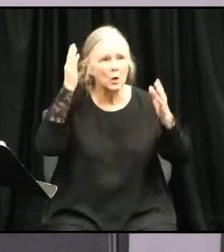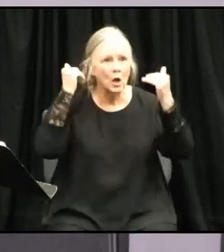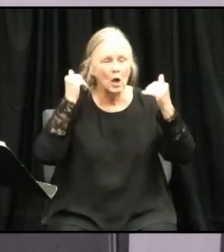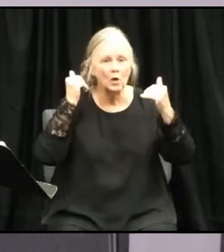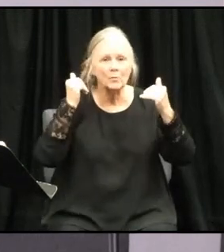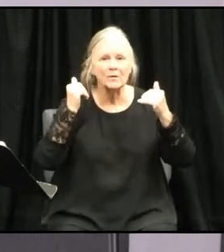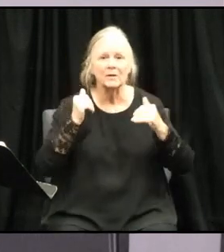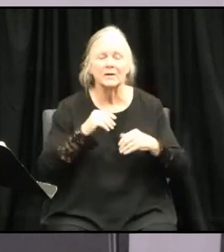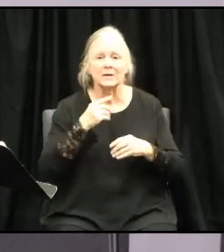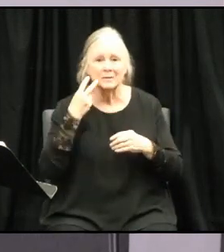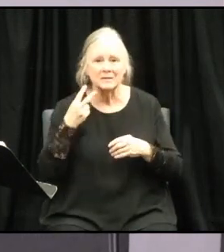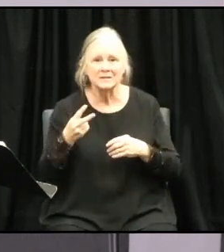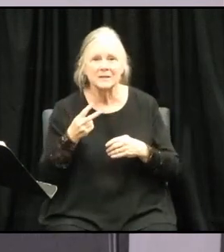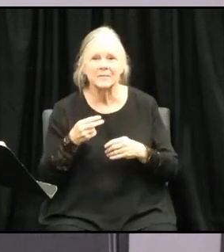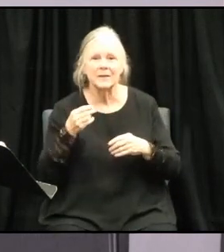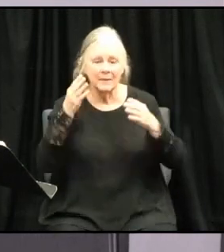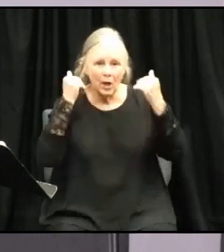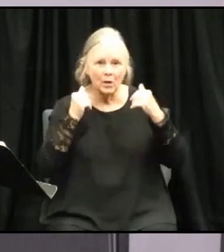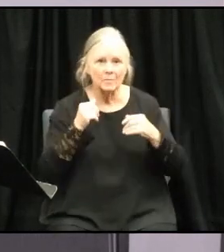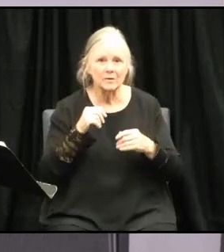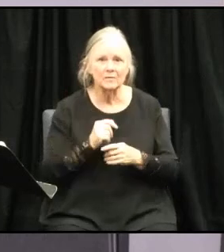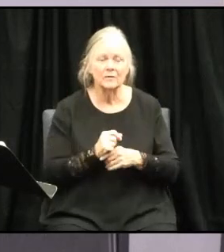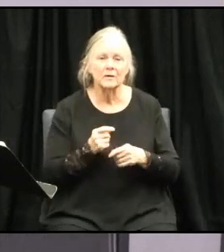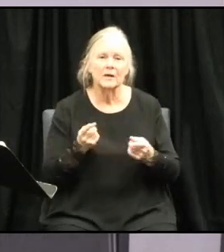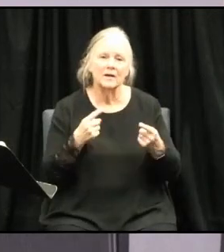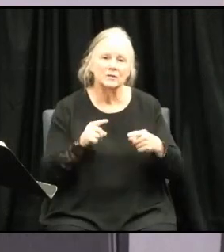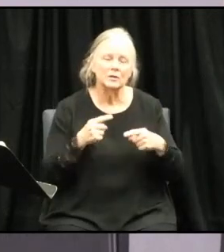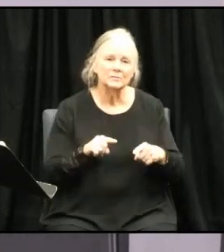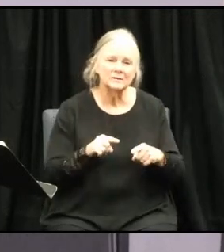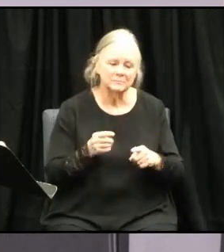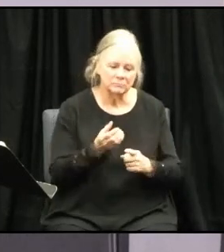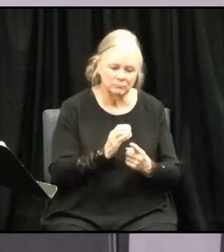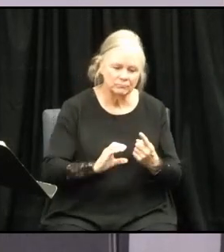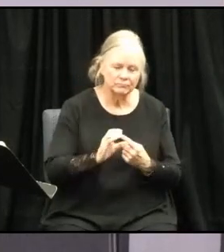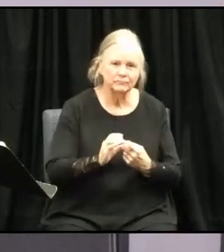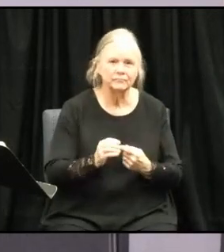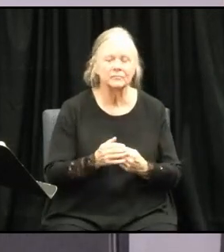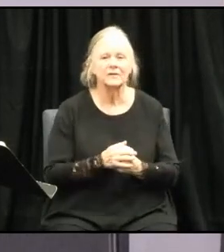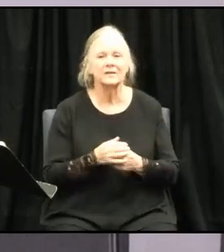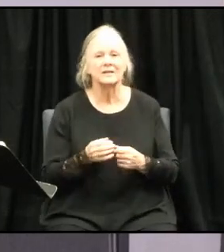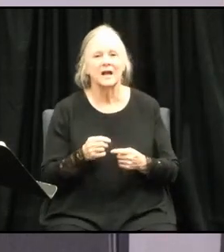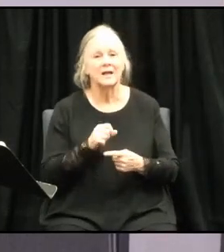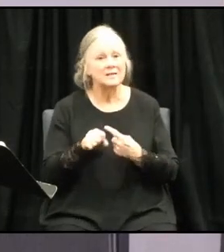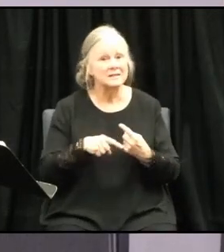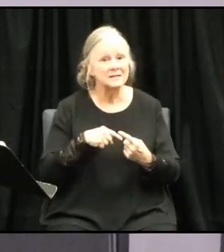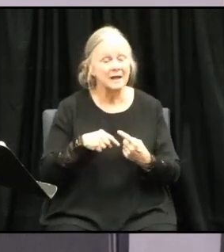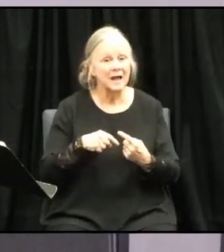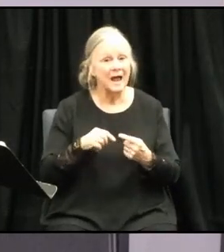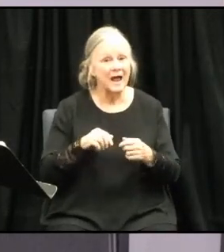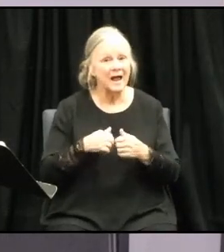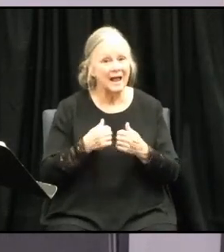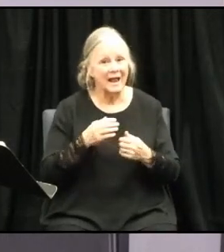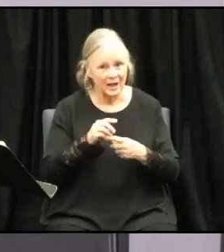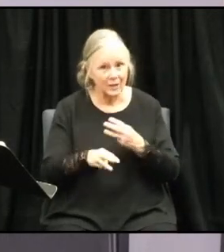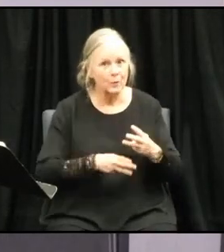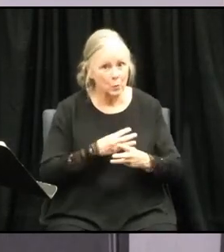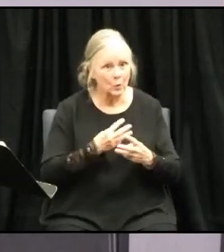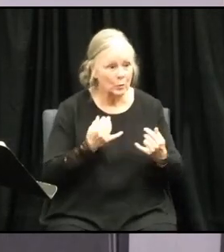experienced because of the circumstances and situation. Even the world we're living in today, how insane it has